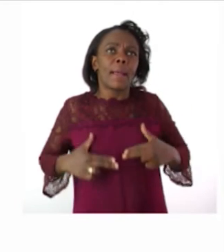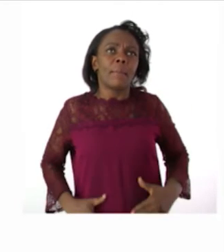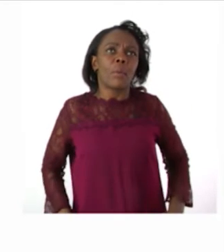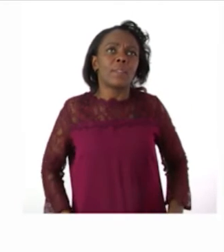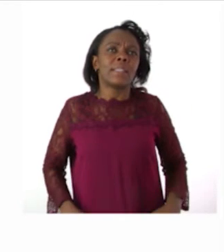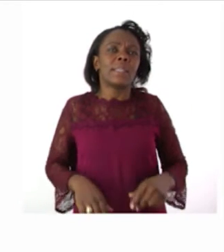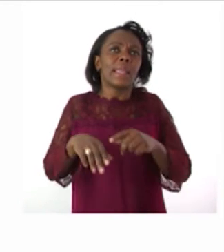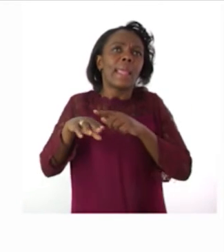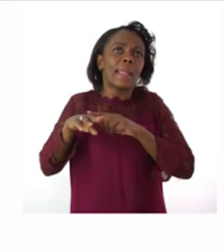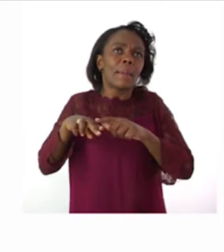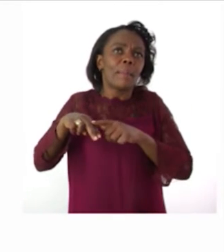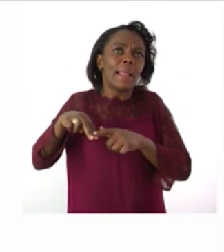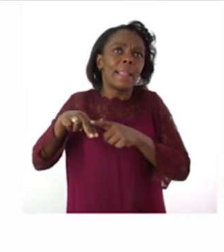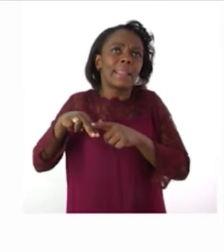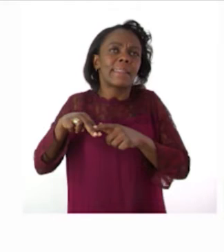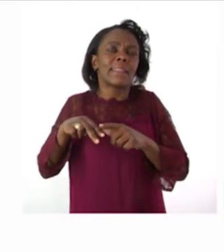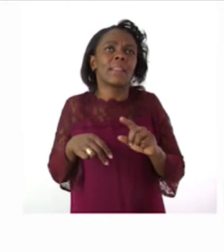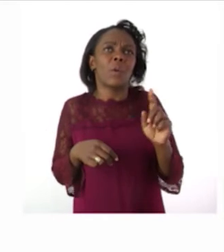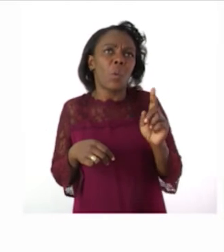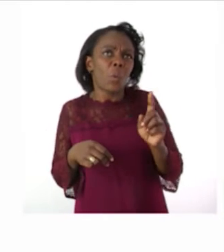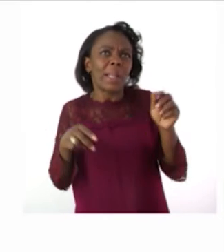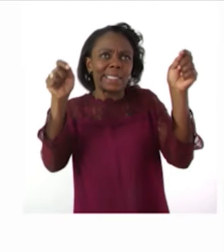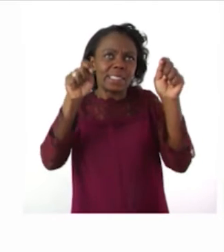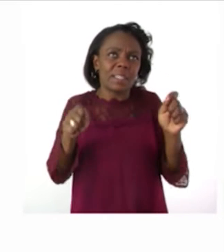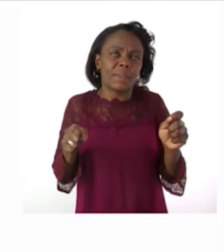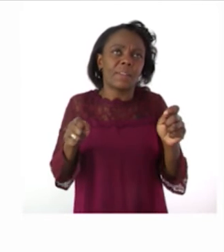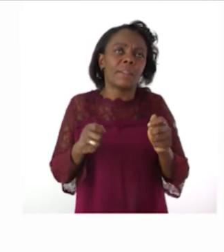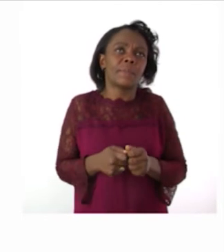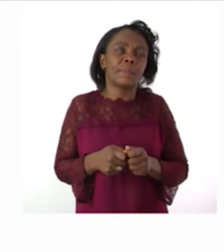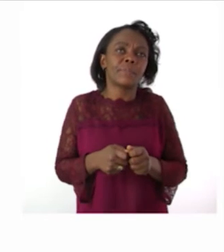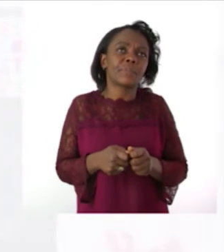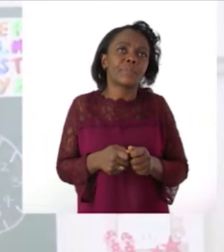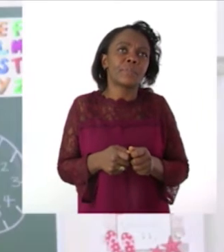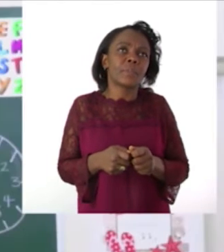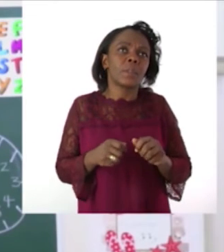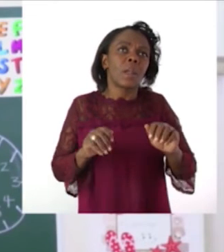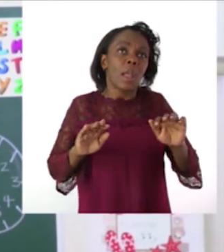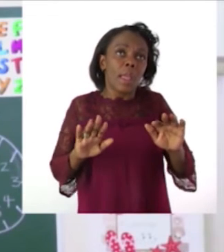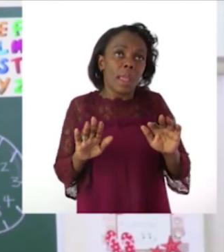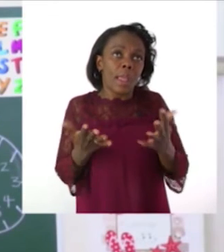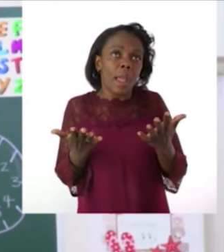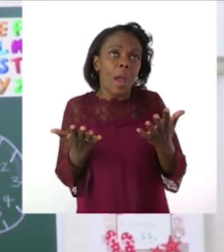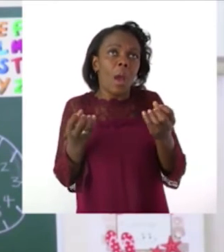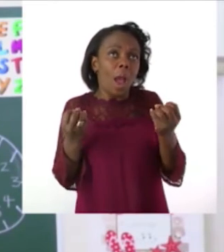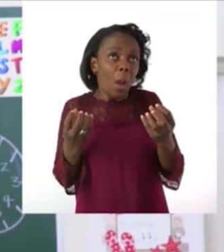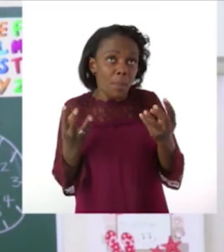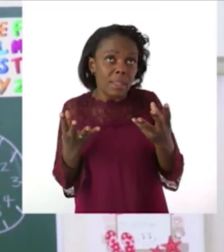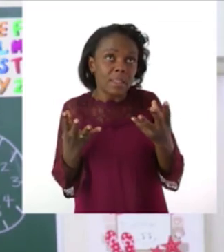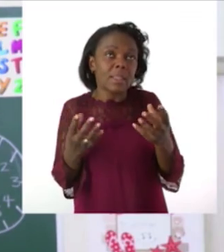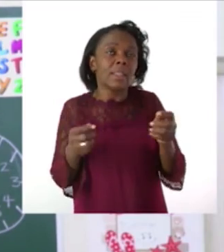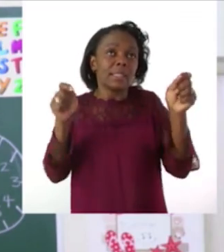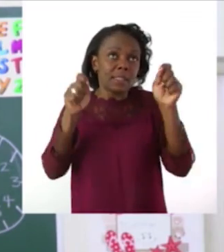legs? What shape are my feet? Just check those shapes and you will be able to write the